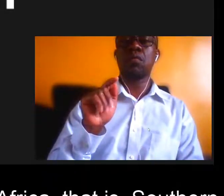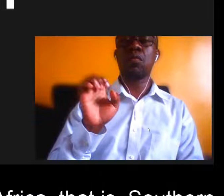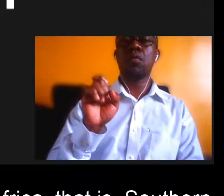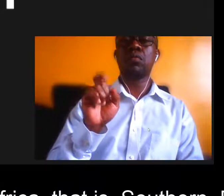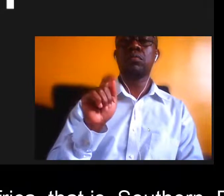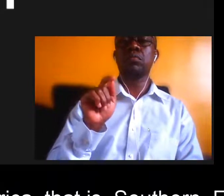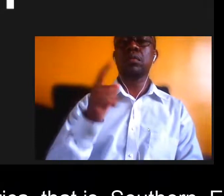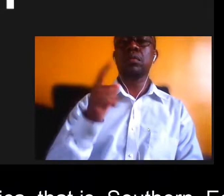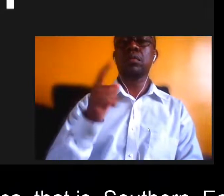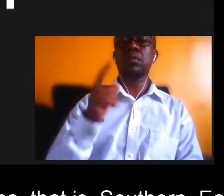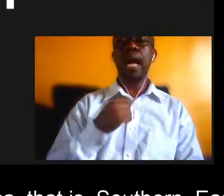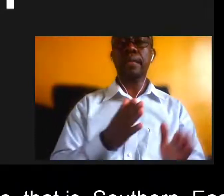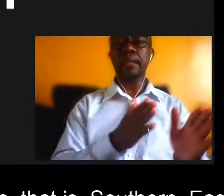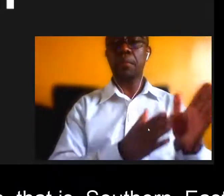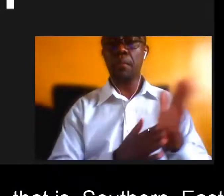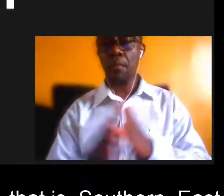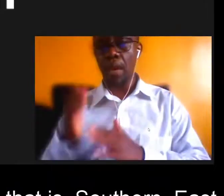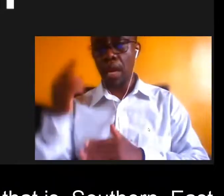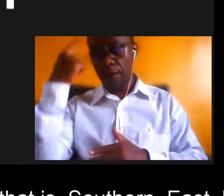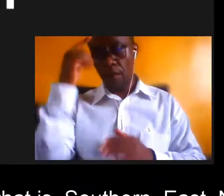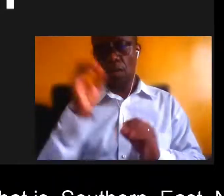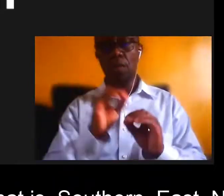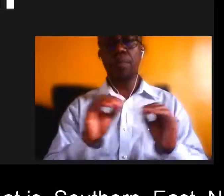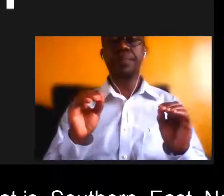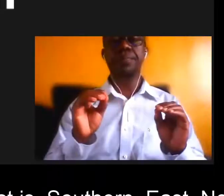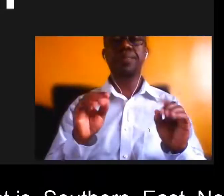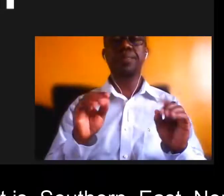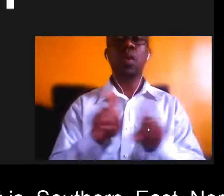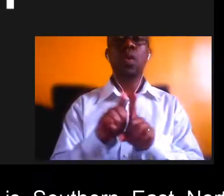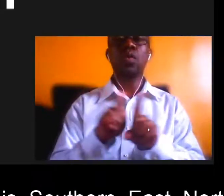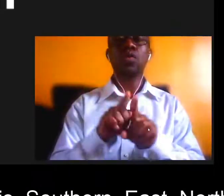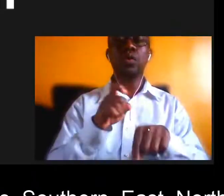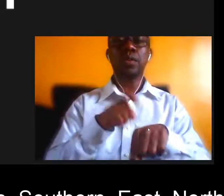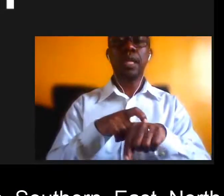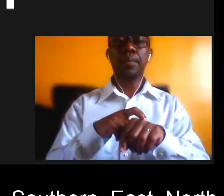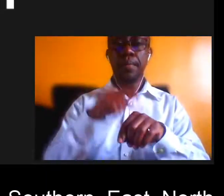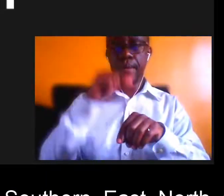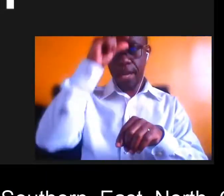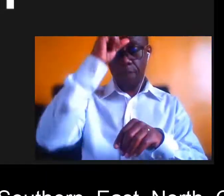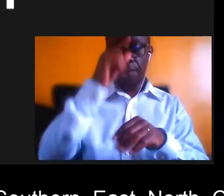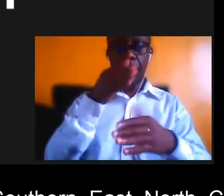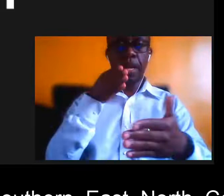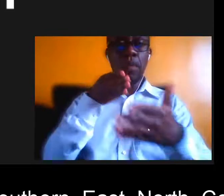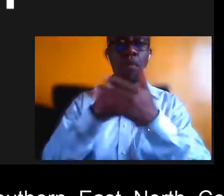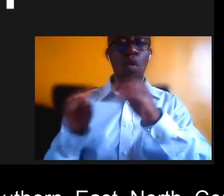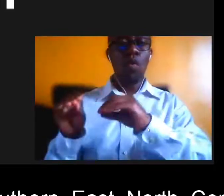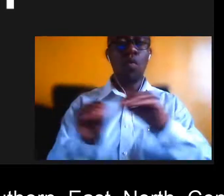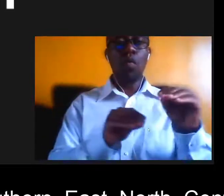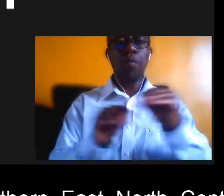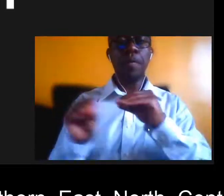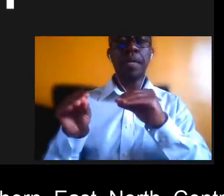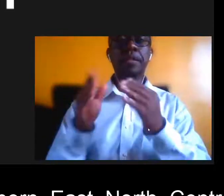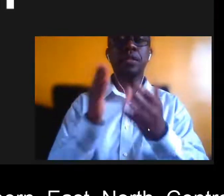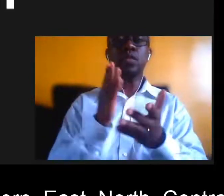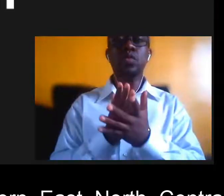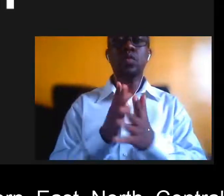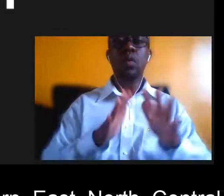everyone. And then the lockdown also have created a lot of disturbance in